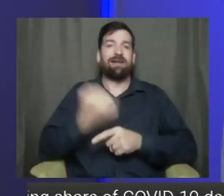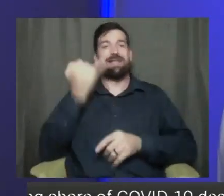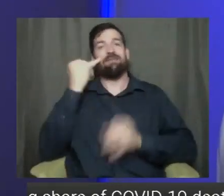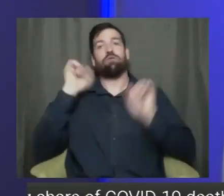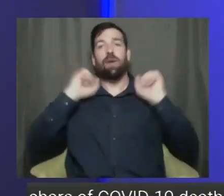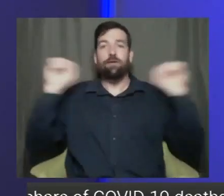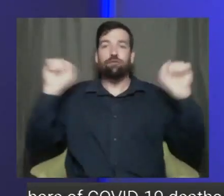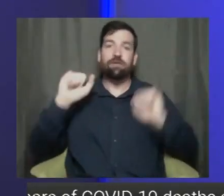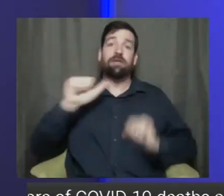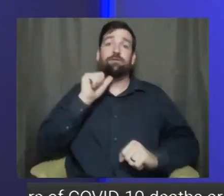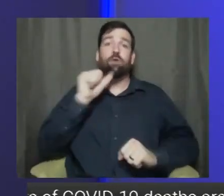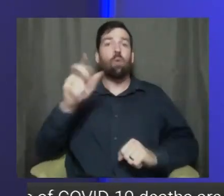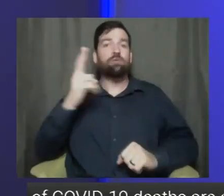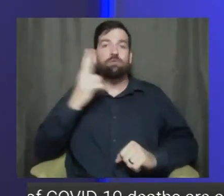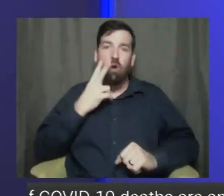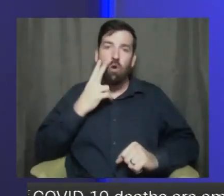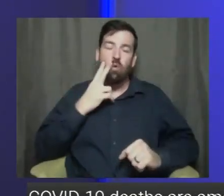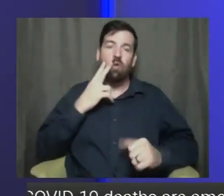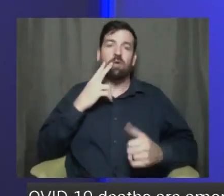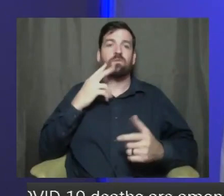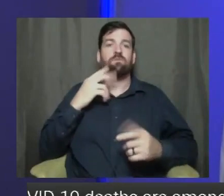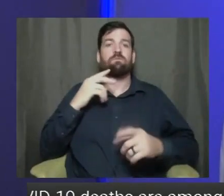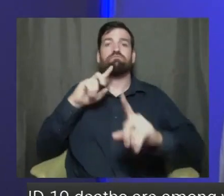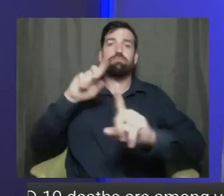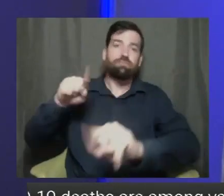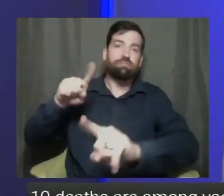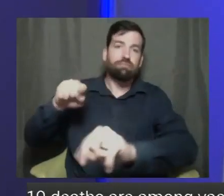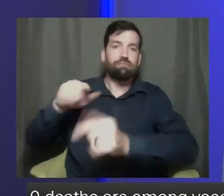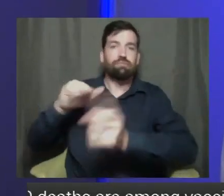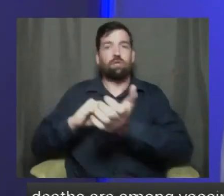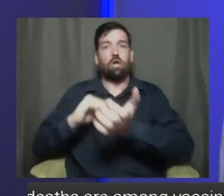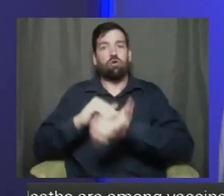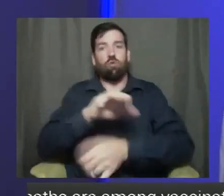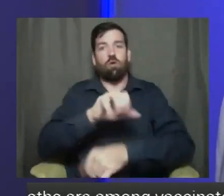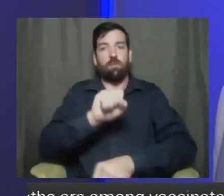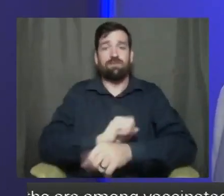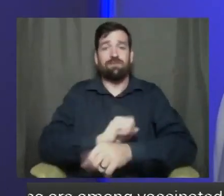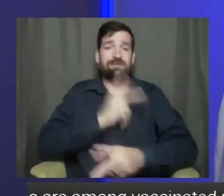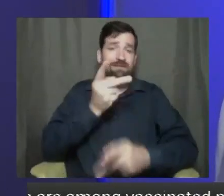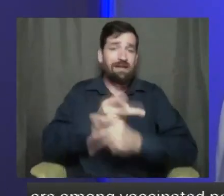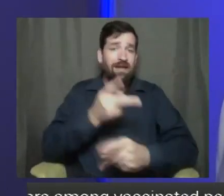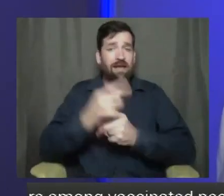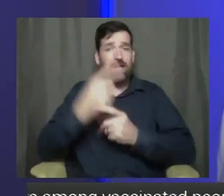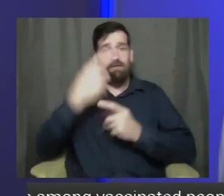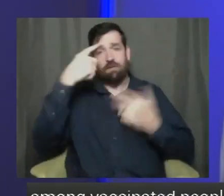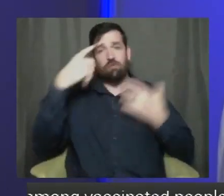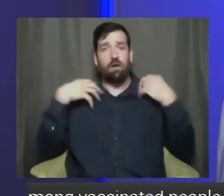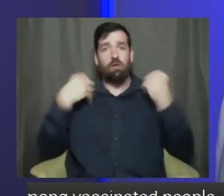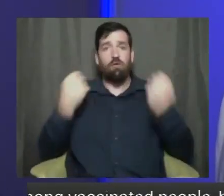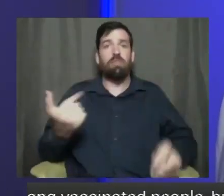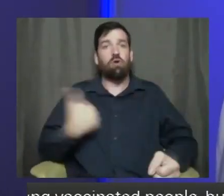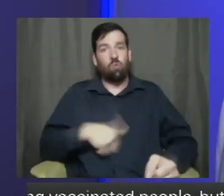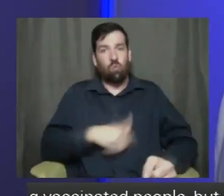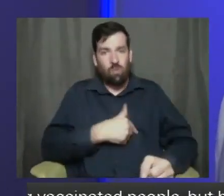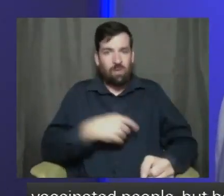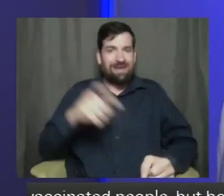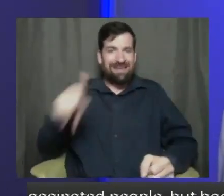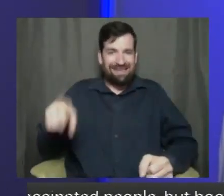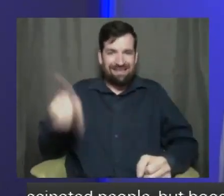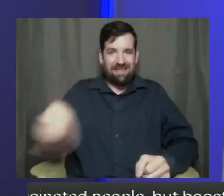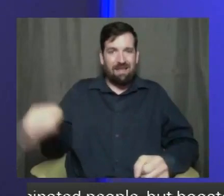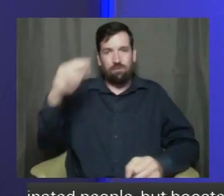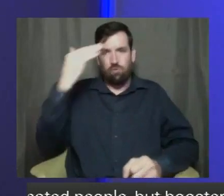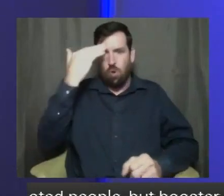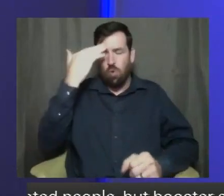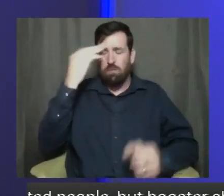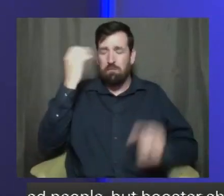if you go to your doctor's appointments, if you take care of your mental health? We need them to know, because there are so many young people